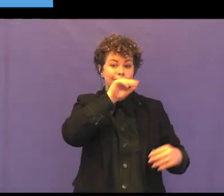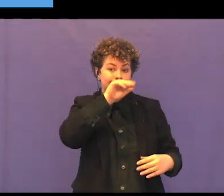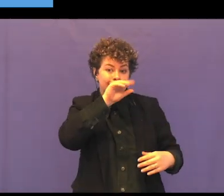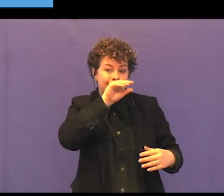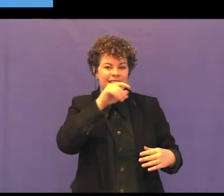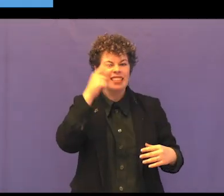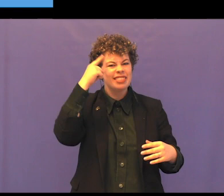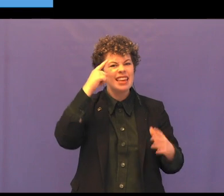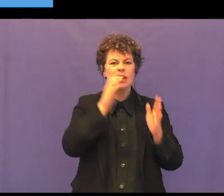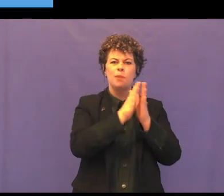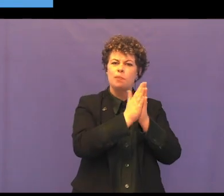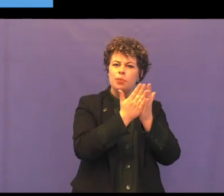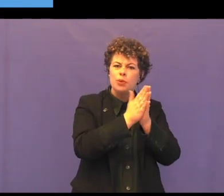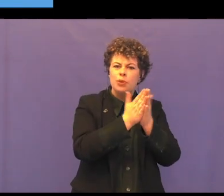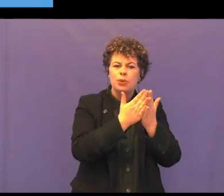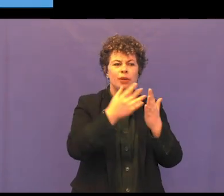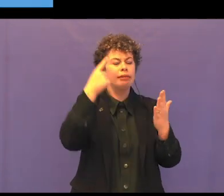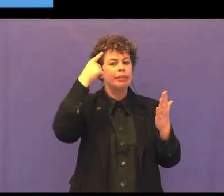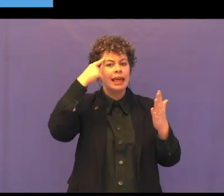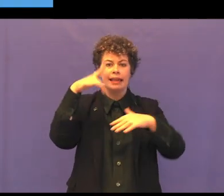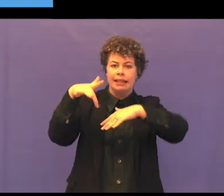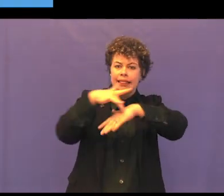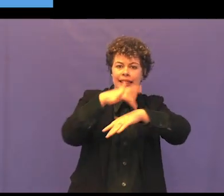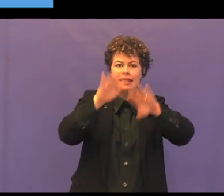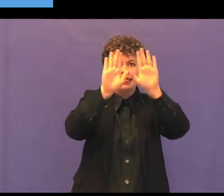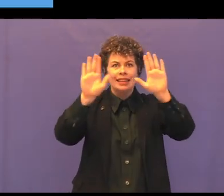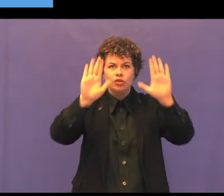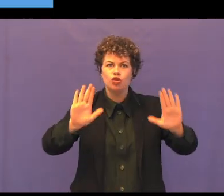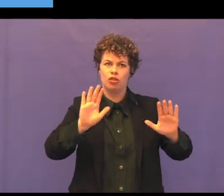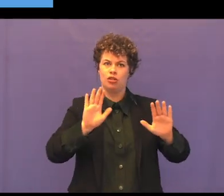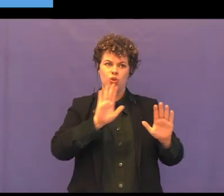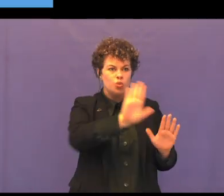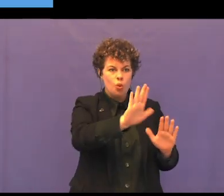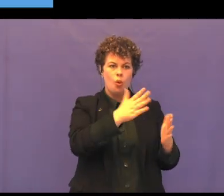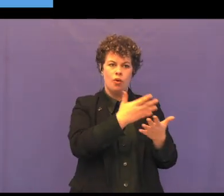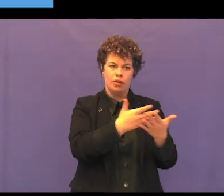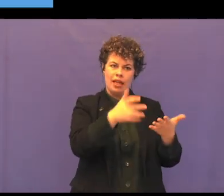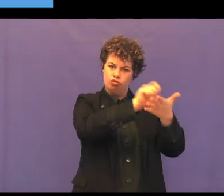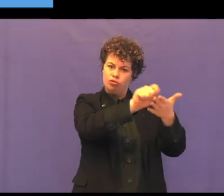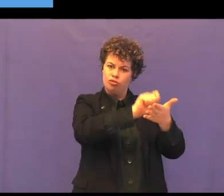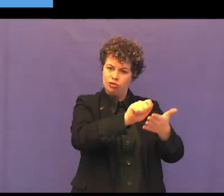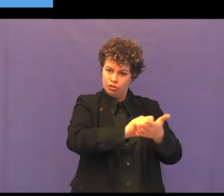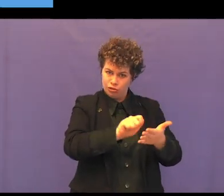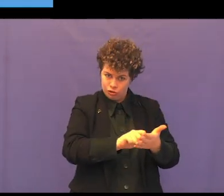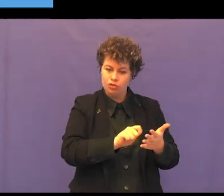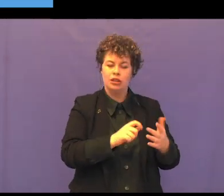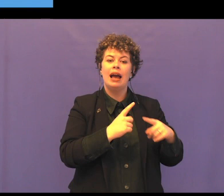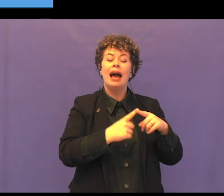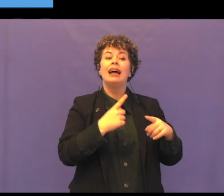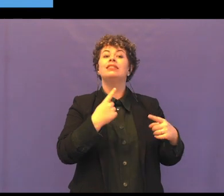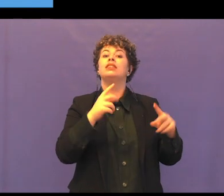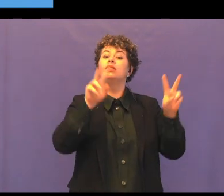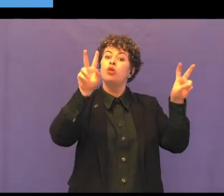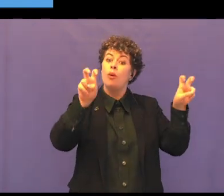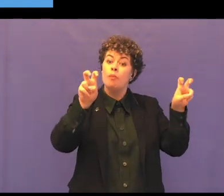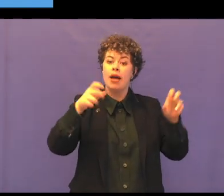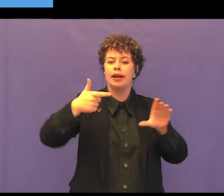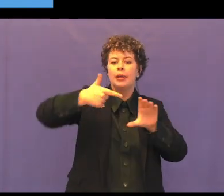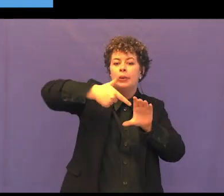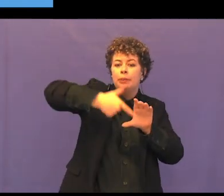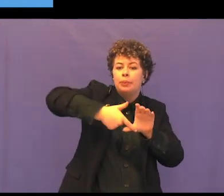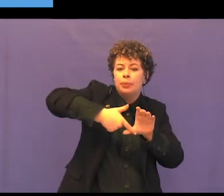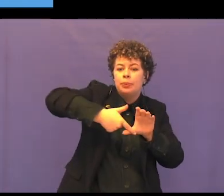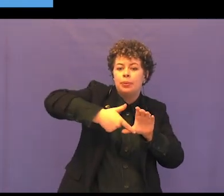languages talk about fossil fuels. Can you remember the last time you saw a play on stage in